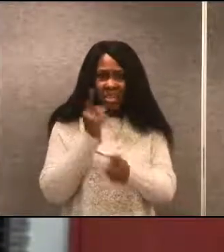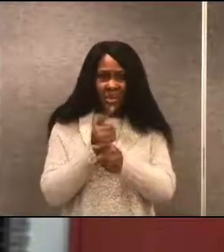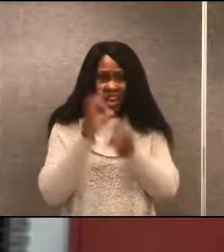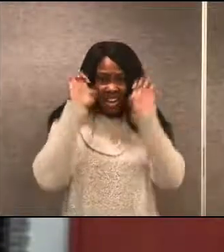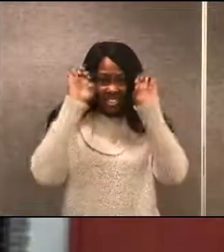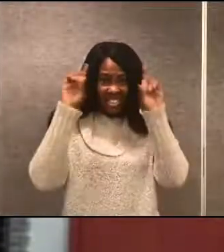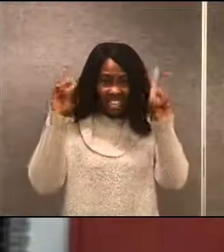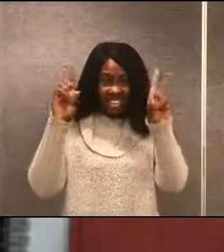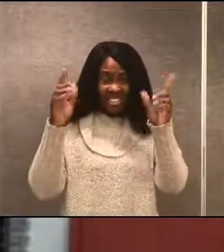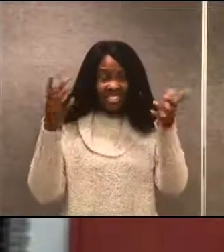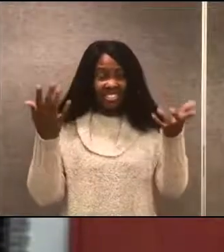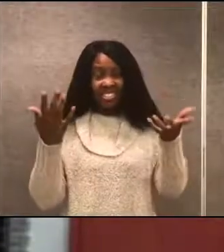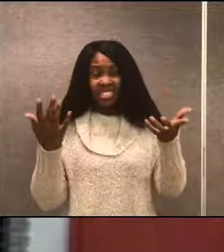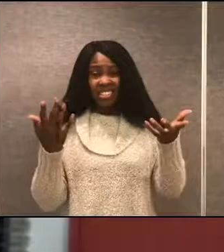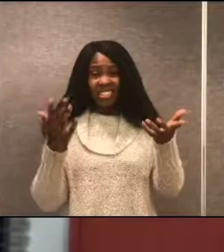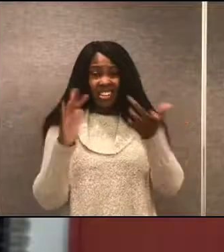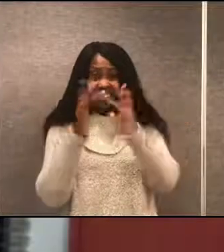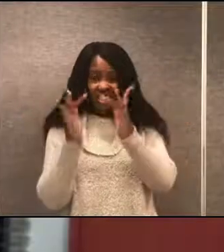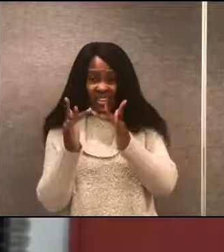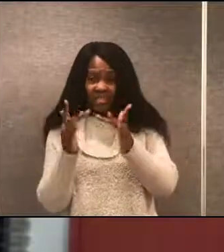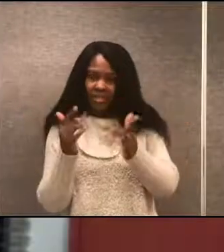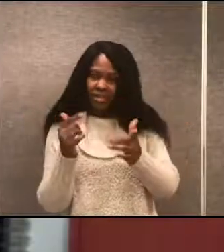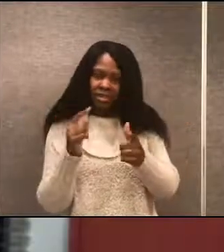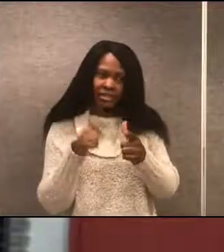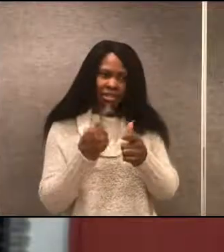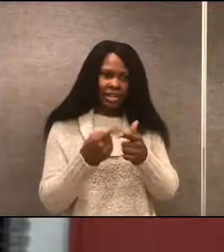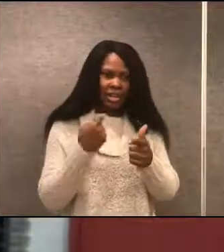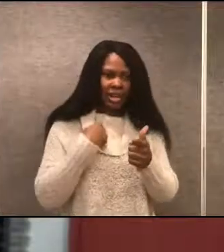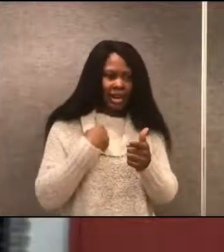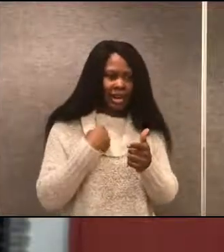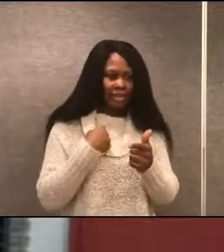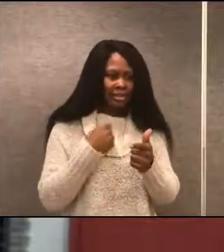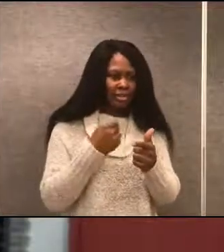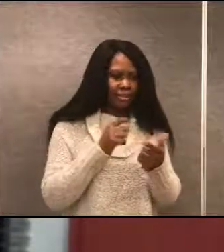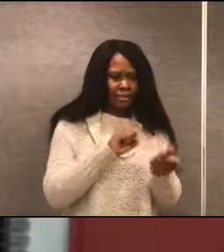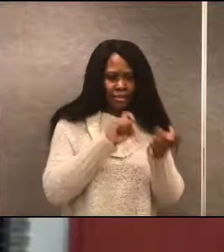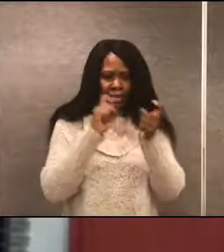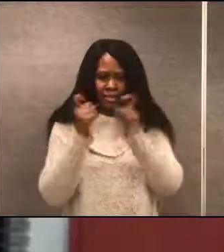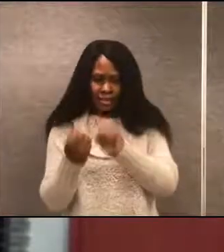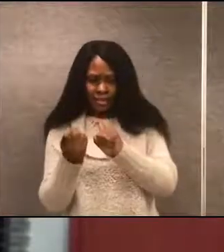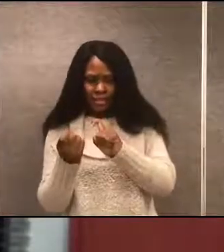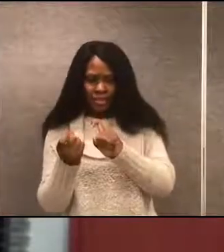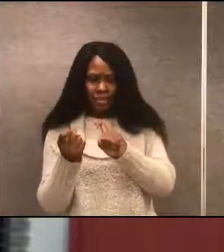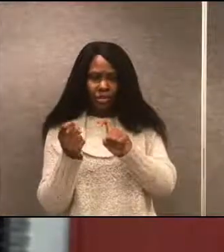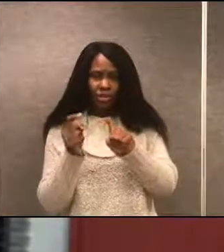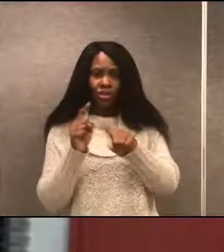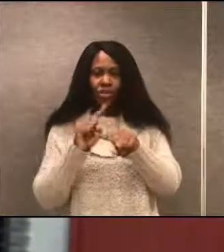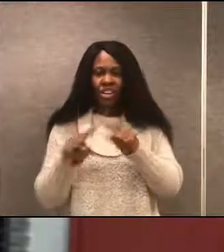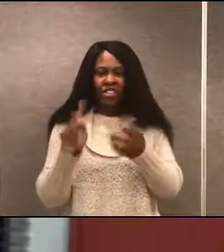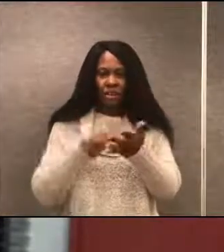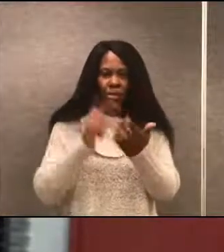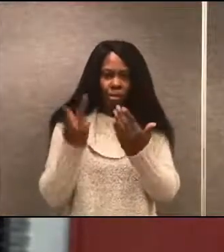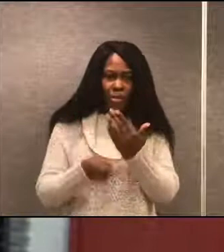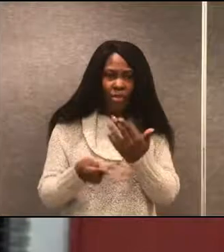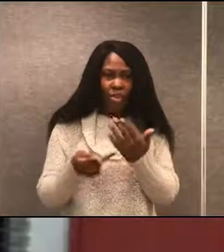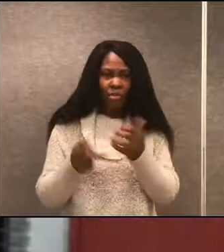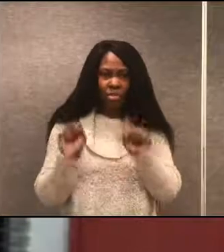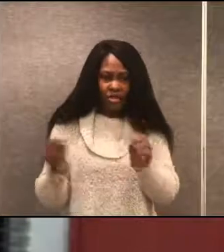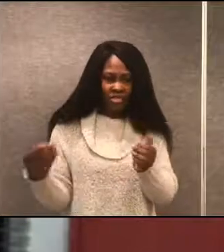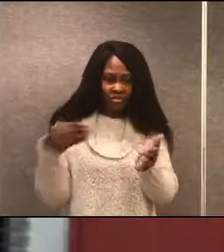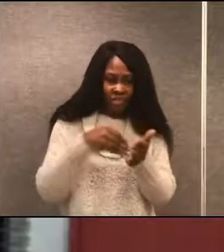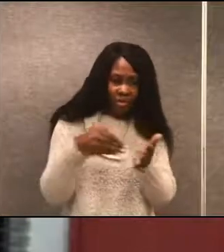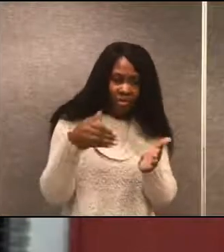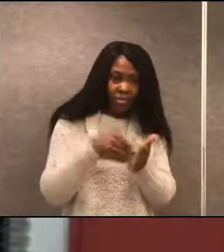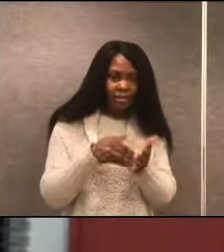him on a whole online program myself to reteach what I thought he should have learned last year. And he's at a GT